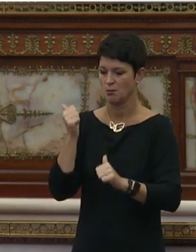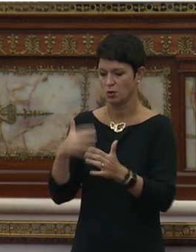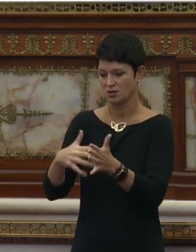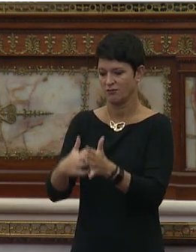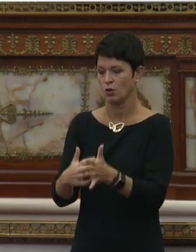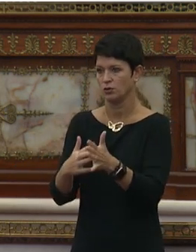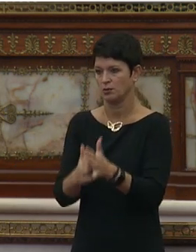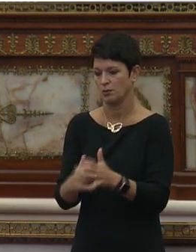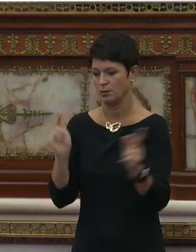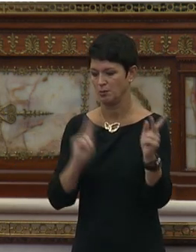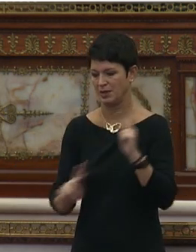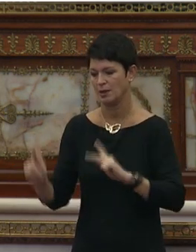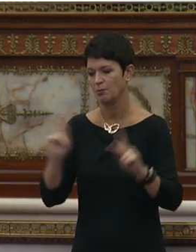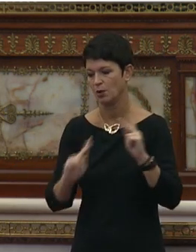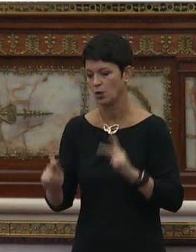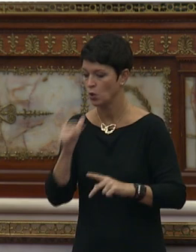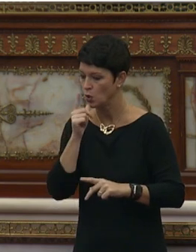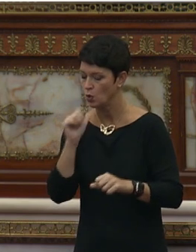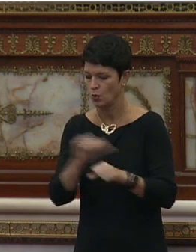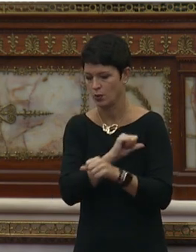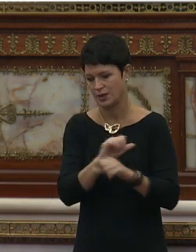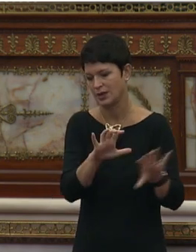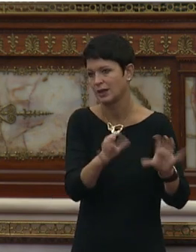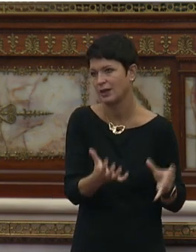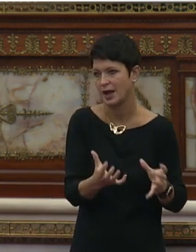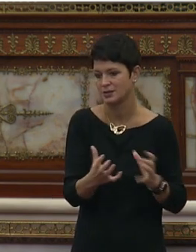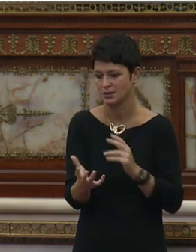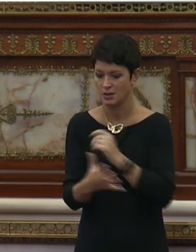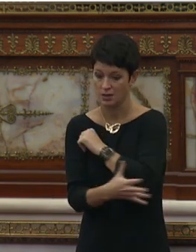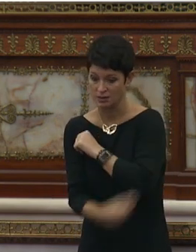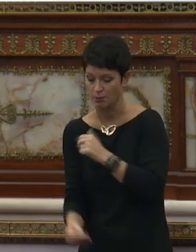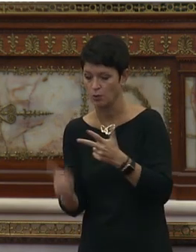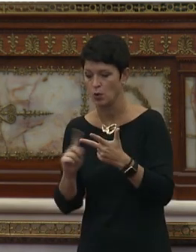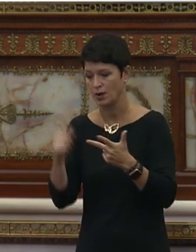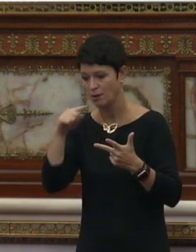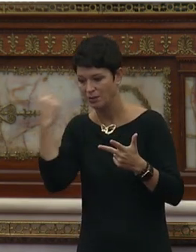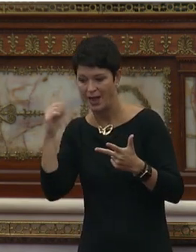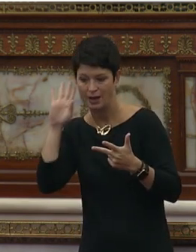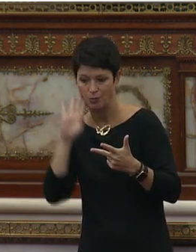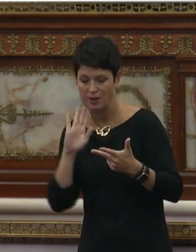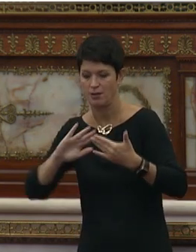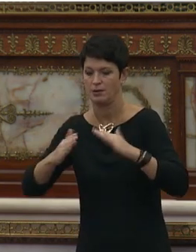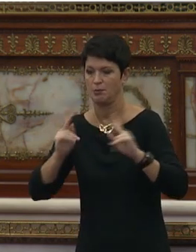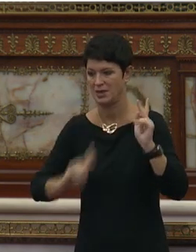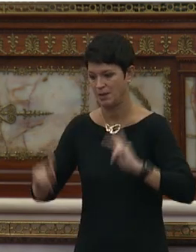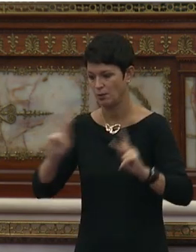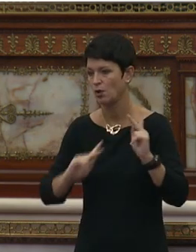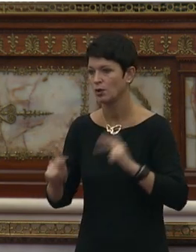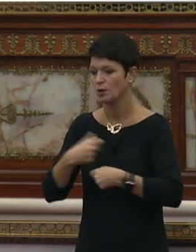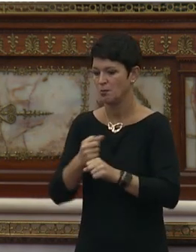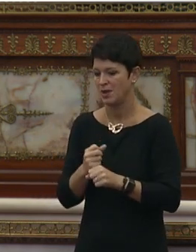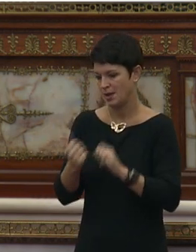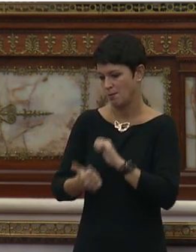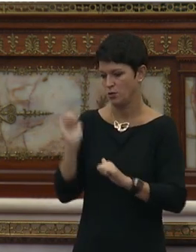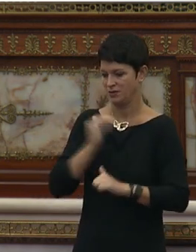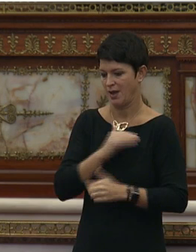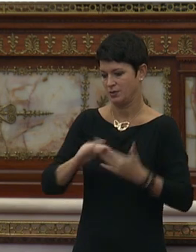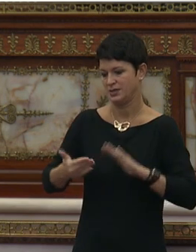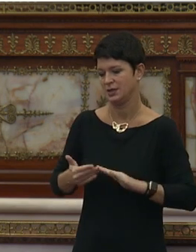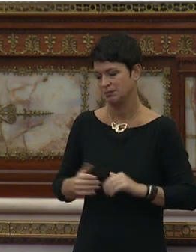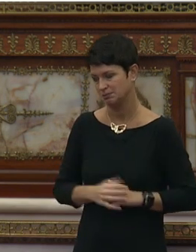vulnerable constituents, the working class, the poor, Black and brown constituents that make up the majority of our